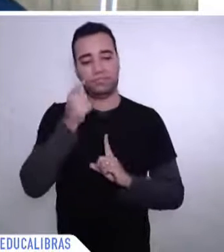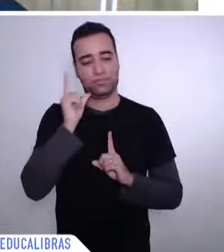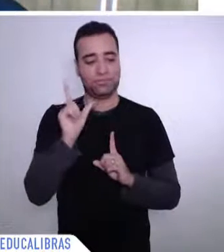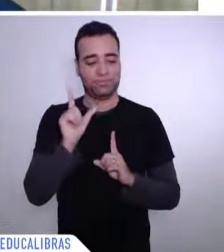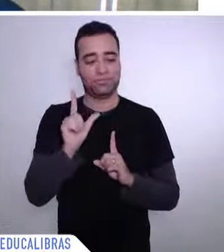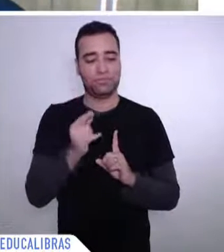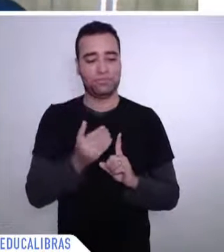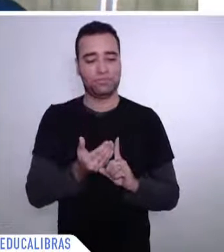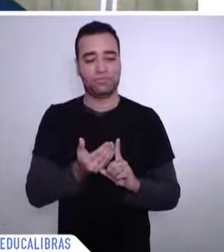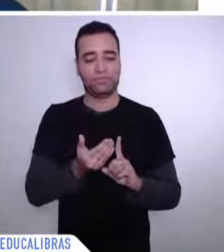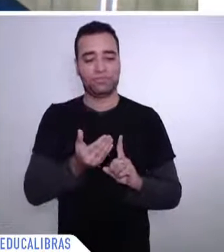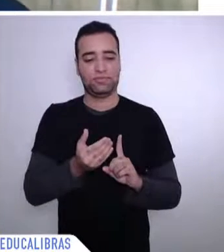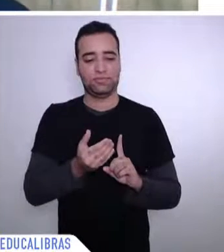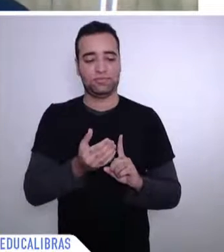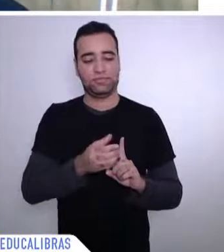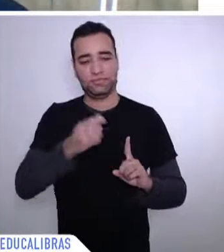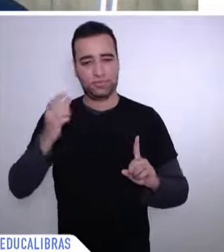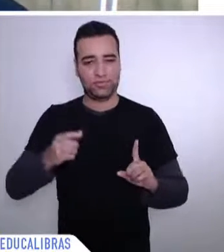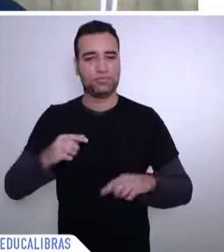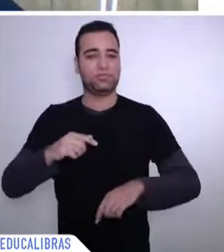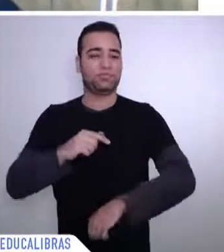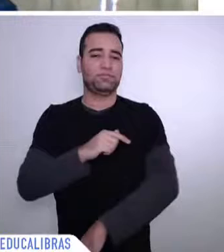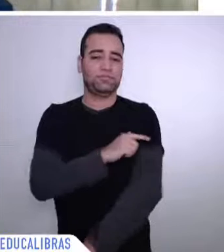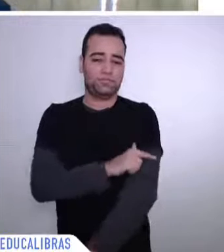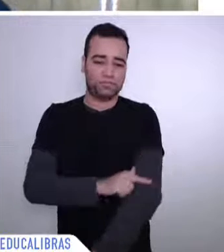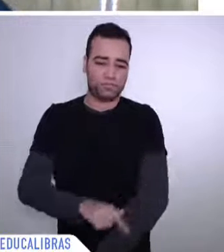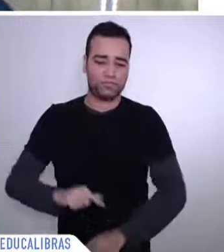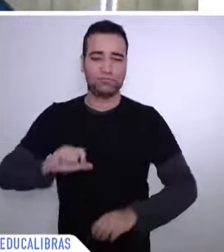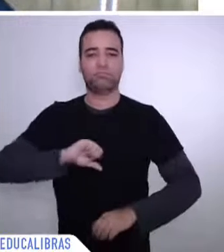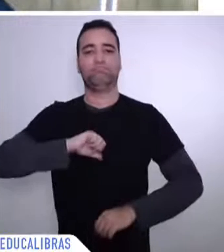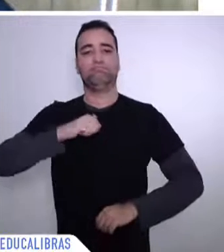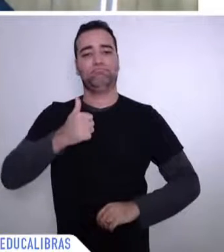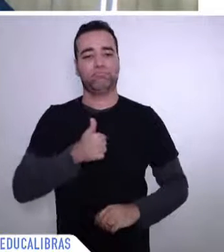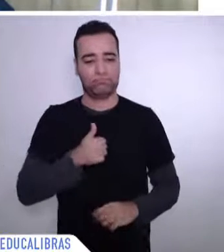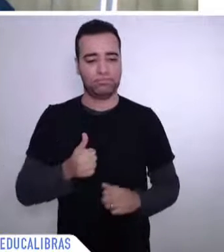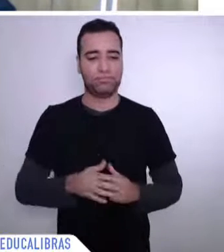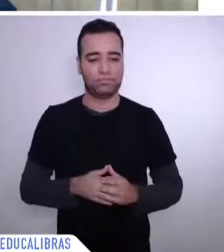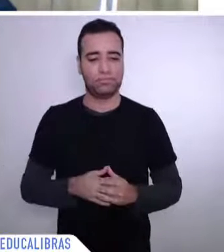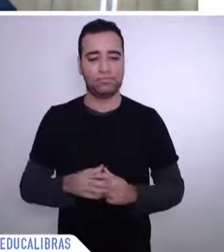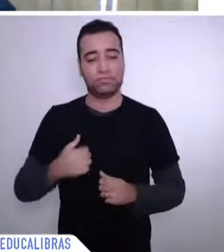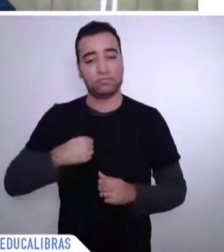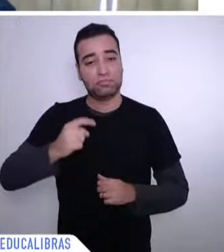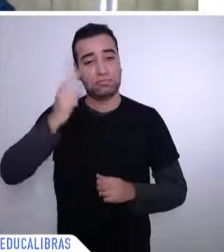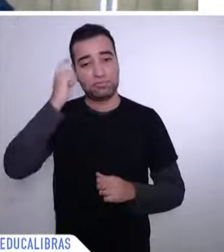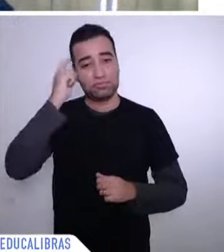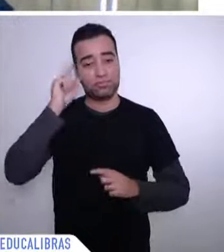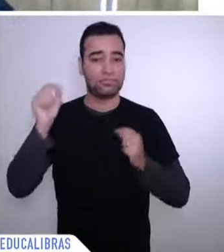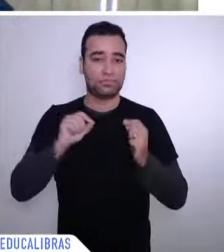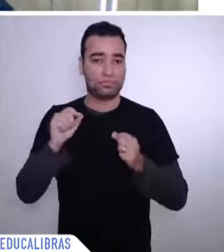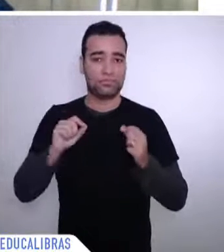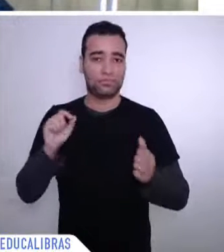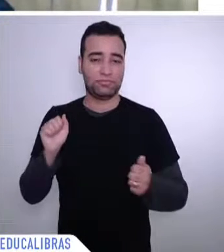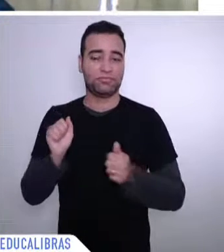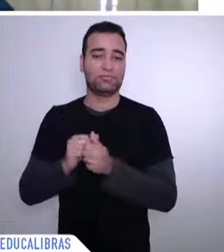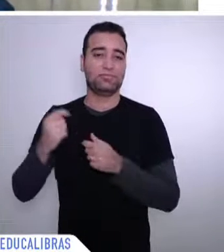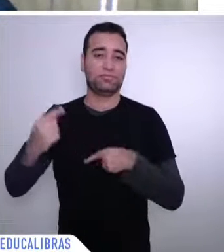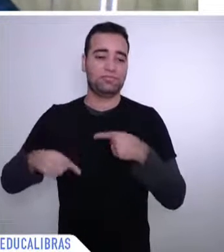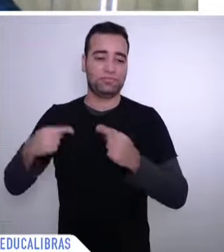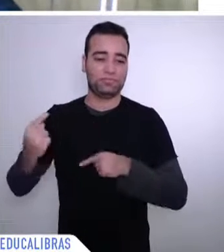importance so that society leaves the absolute poverty and recovers the self-esteem.